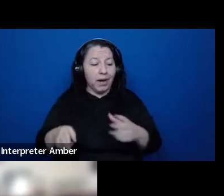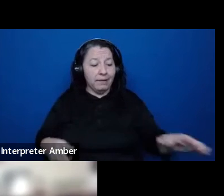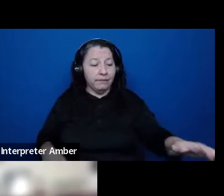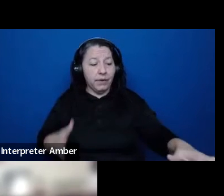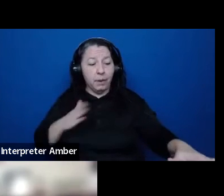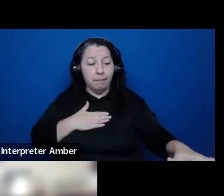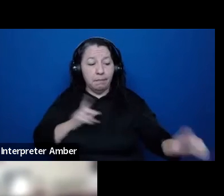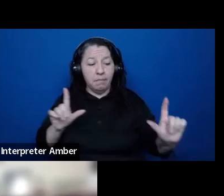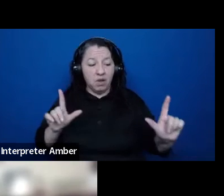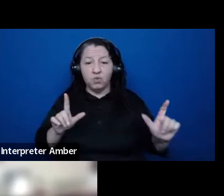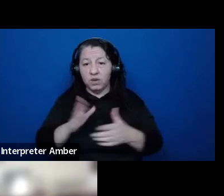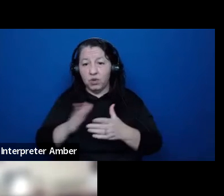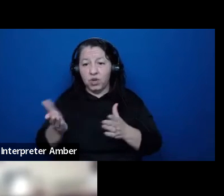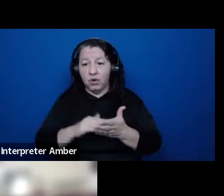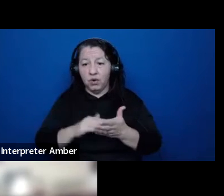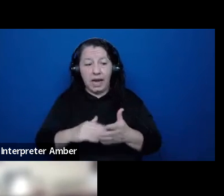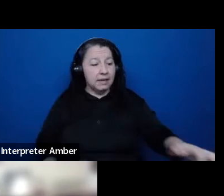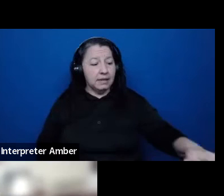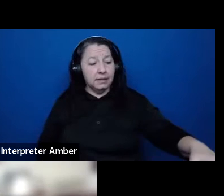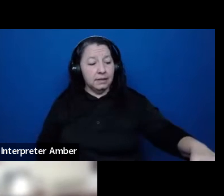again with I'm